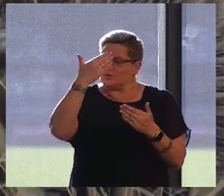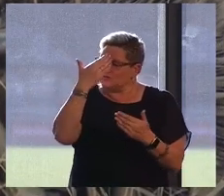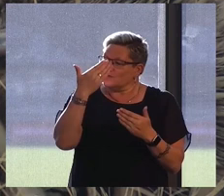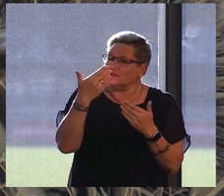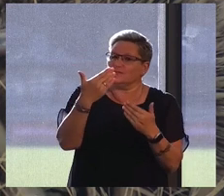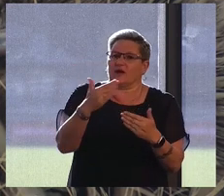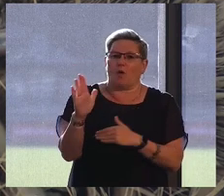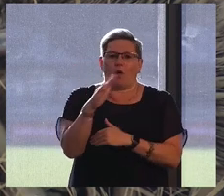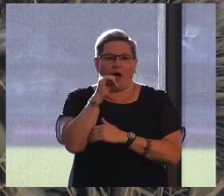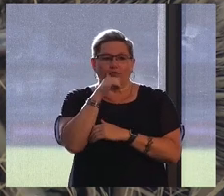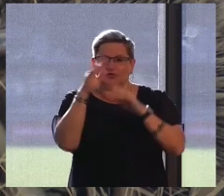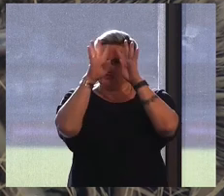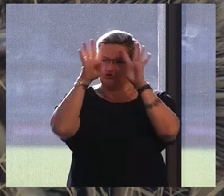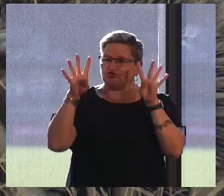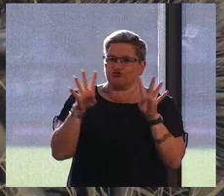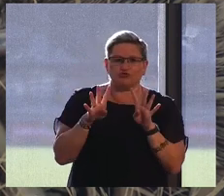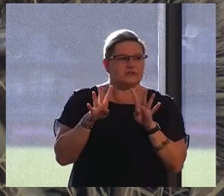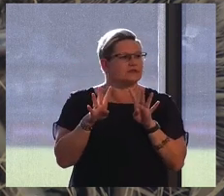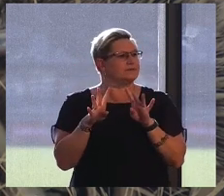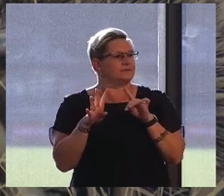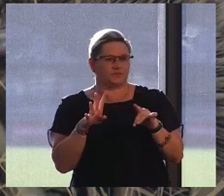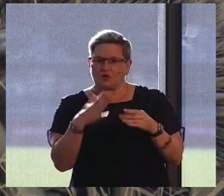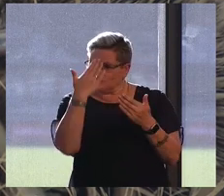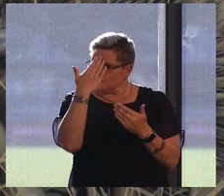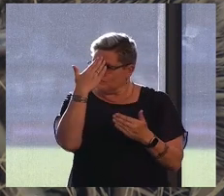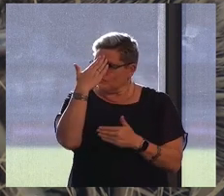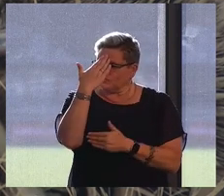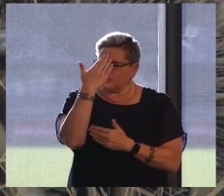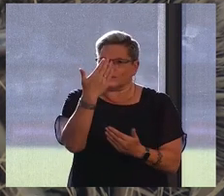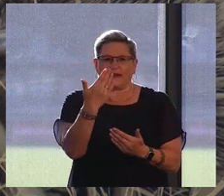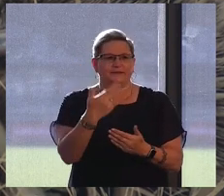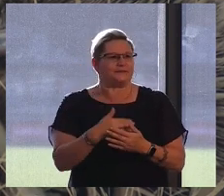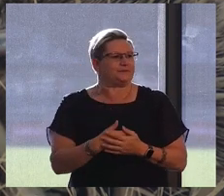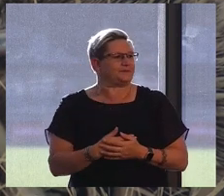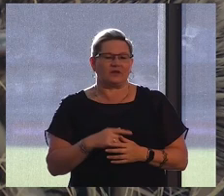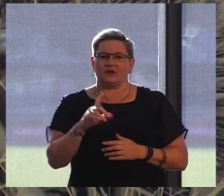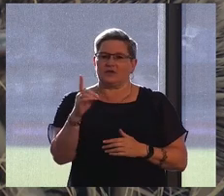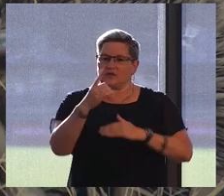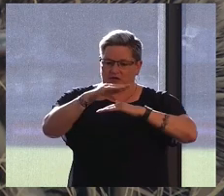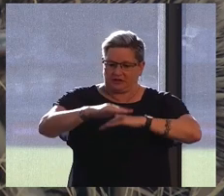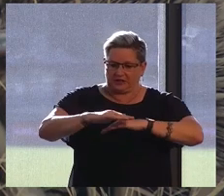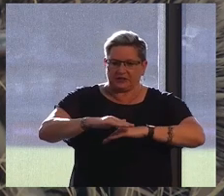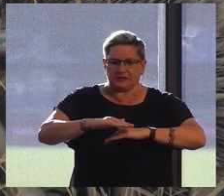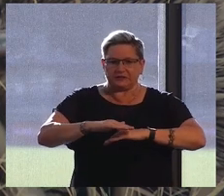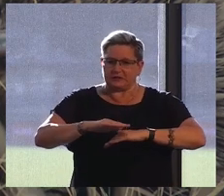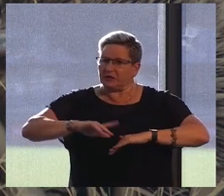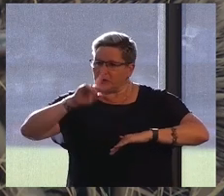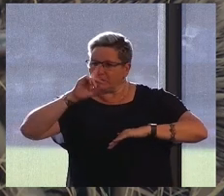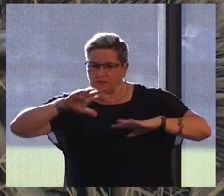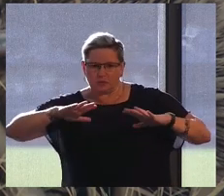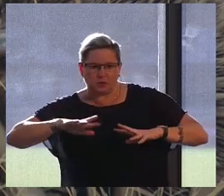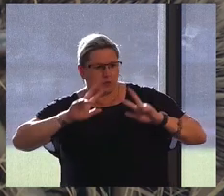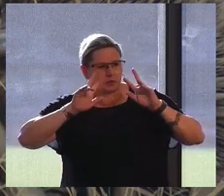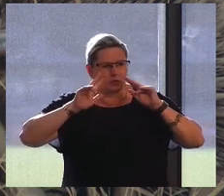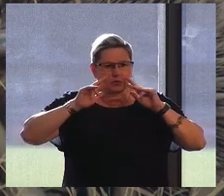Aboriginal and Torres Strait Islander people here today. First Nations people have cared for country for time